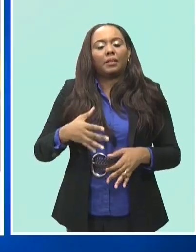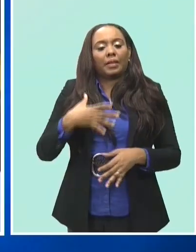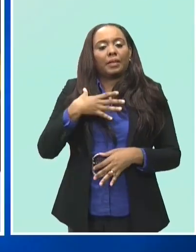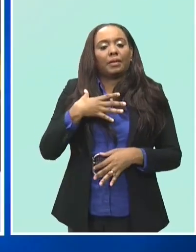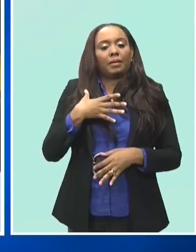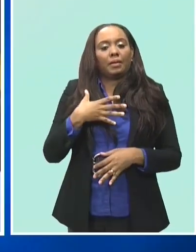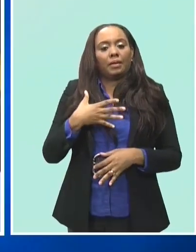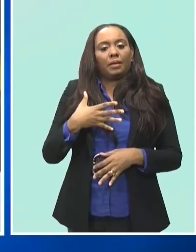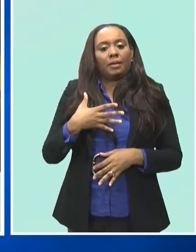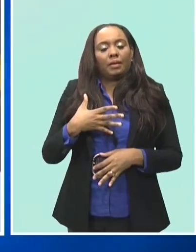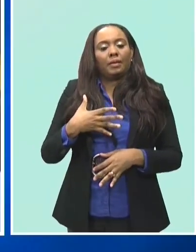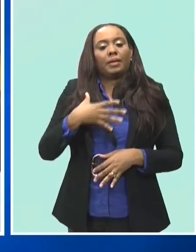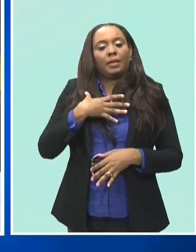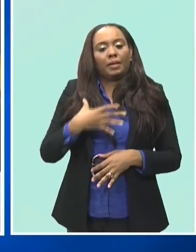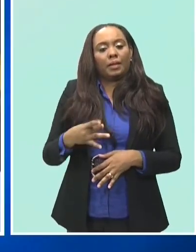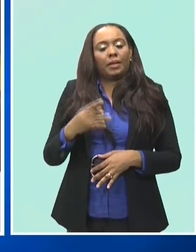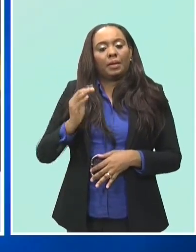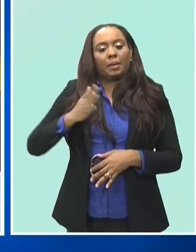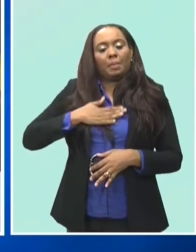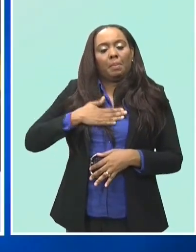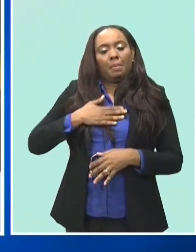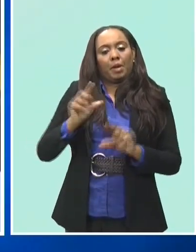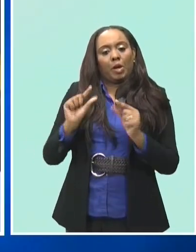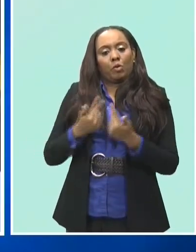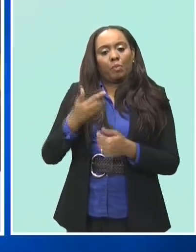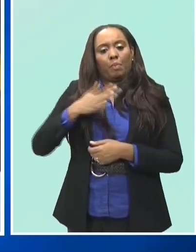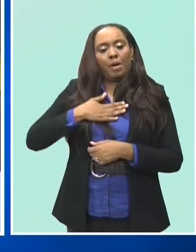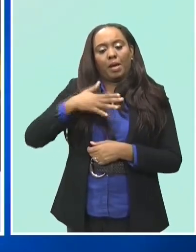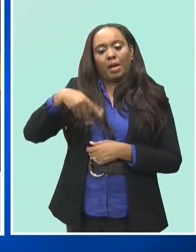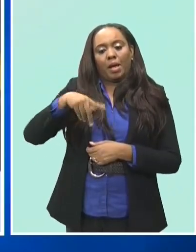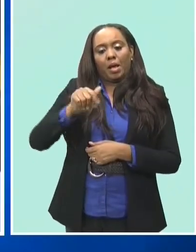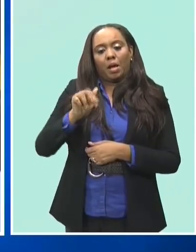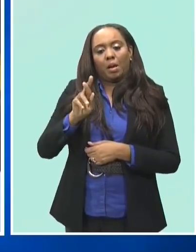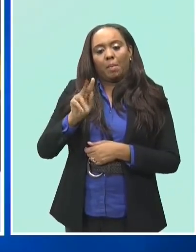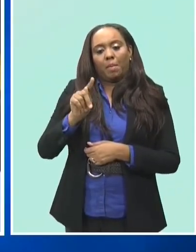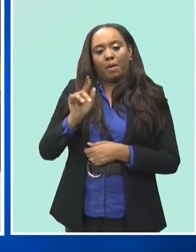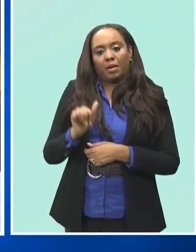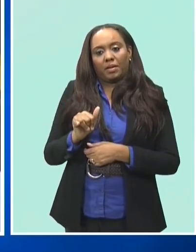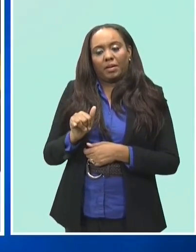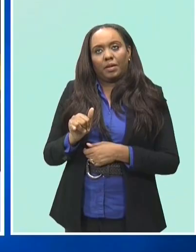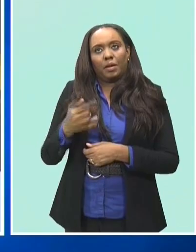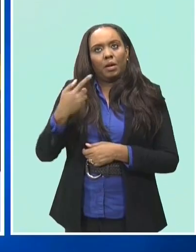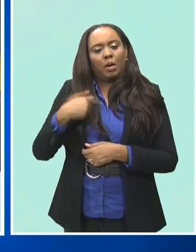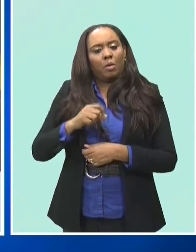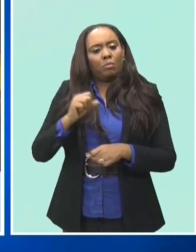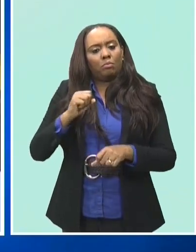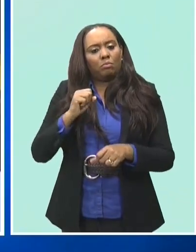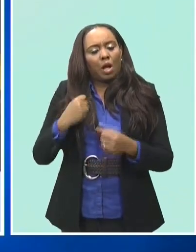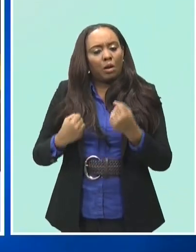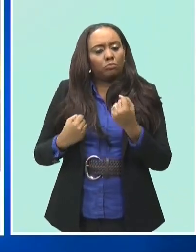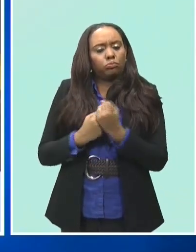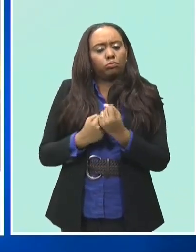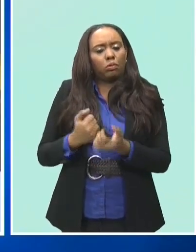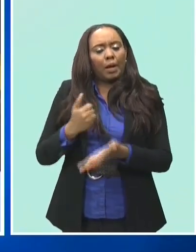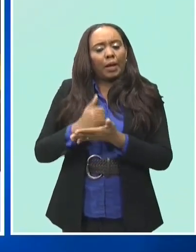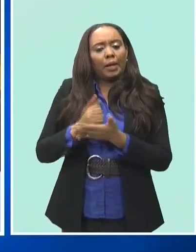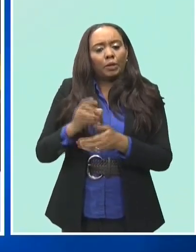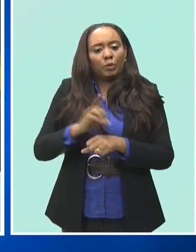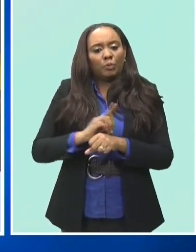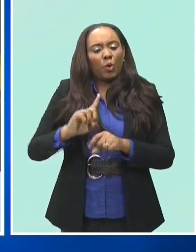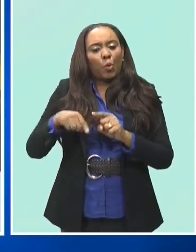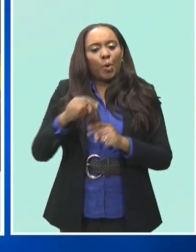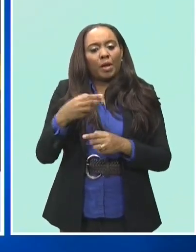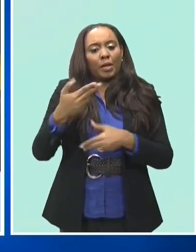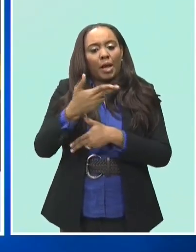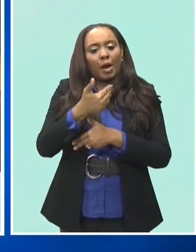has done for Dominica, and especially what Labour did for Dominica after Hurricane Maria, ladies